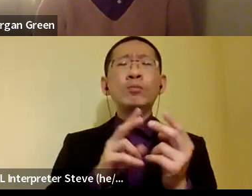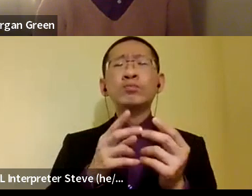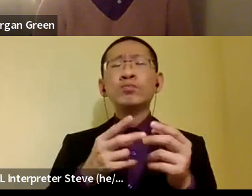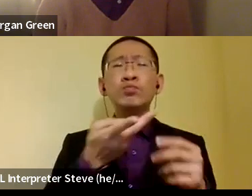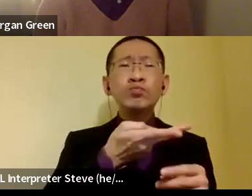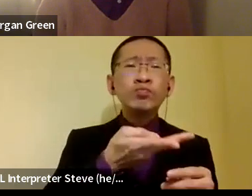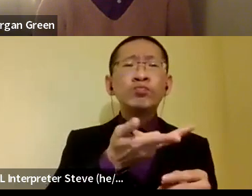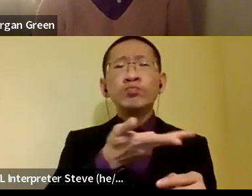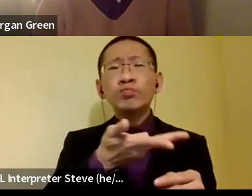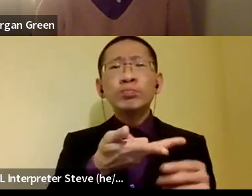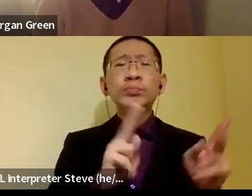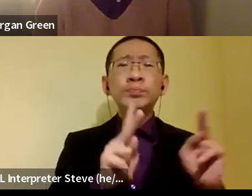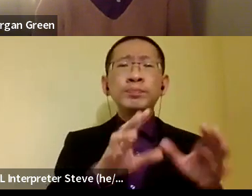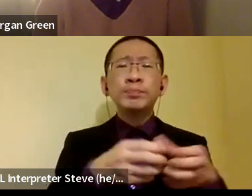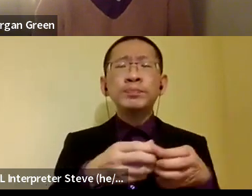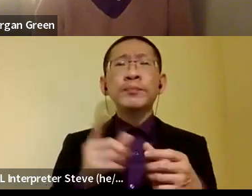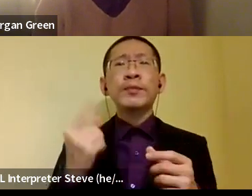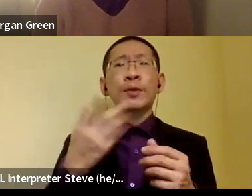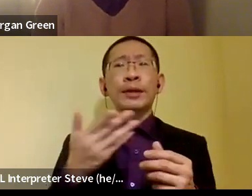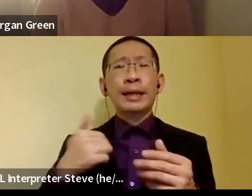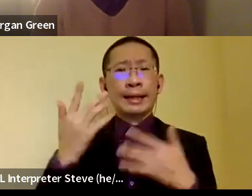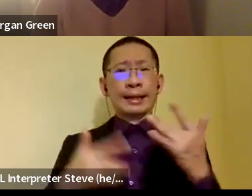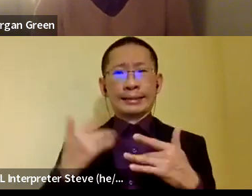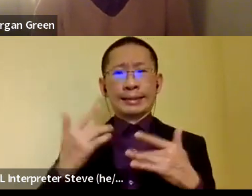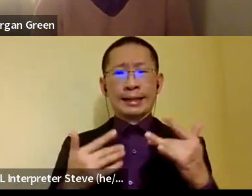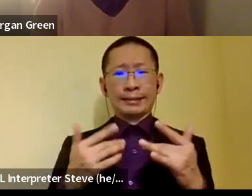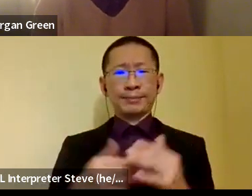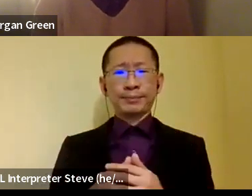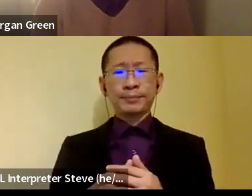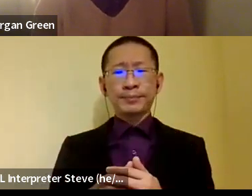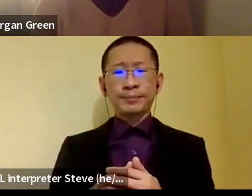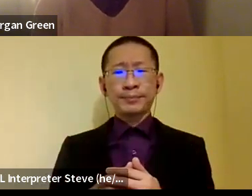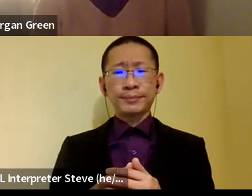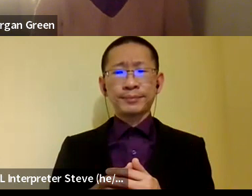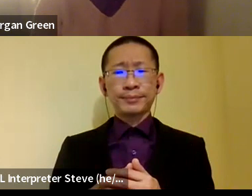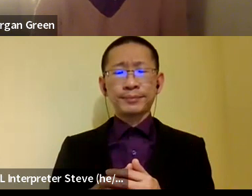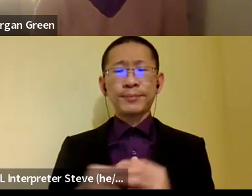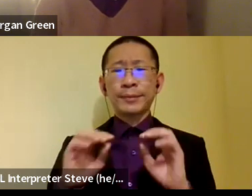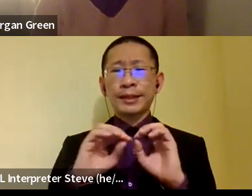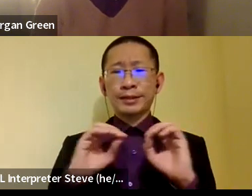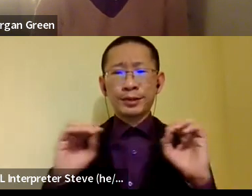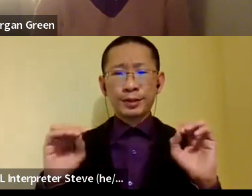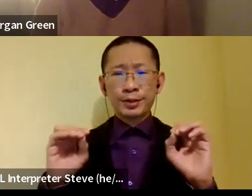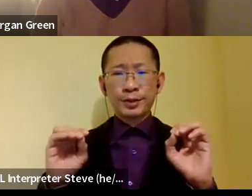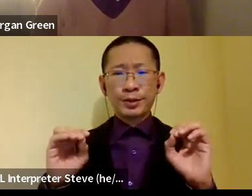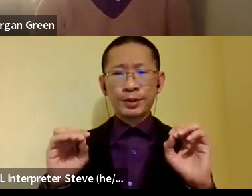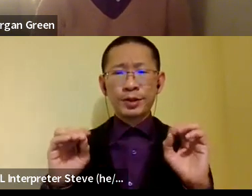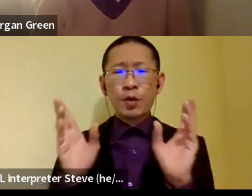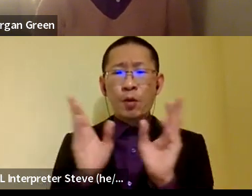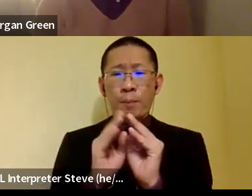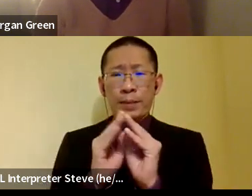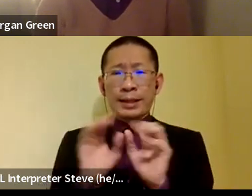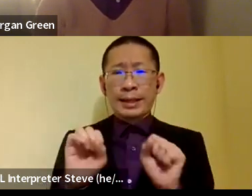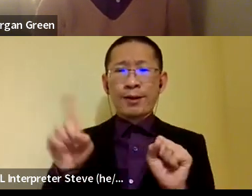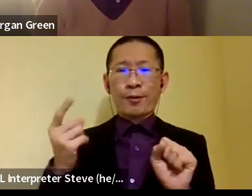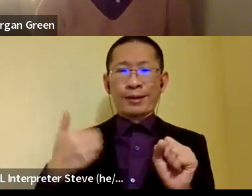adopted that's really exciting is that, you know, no meeting can only have